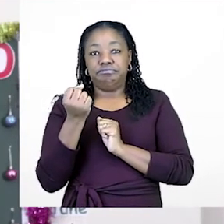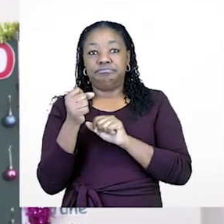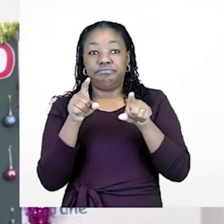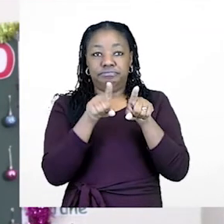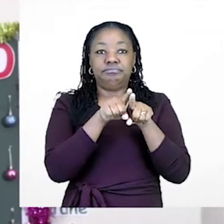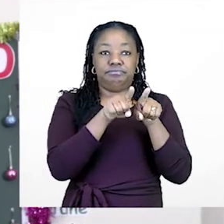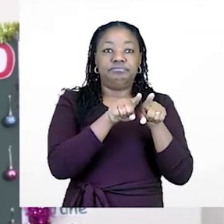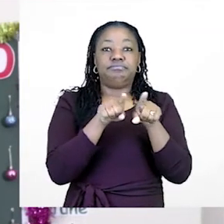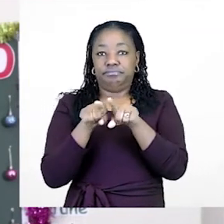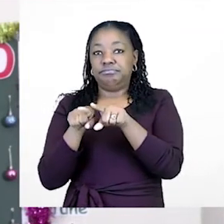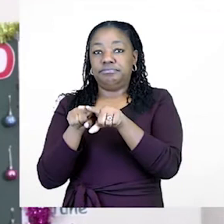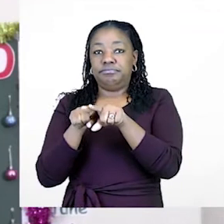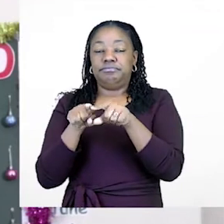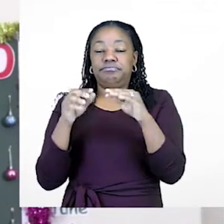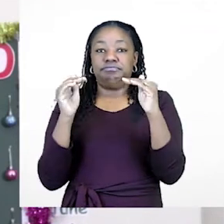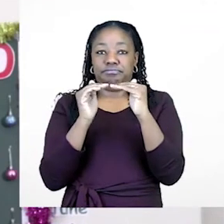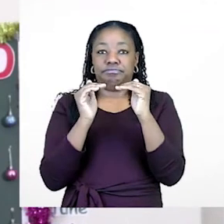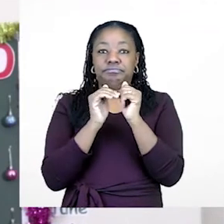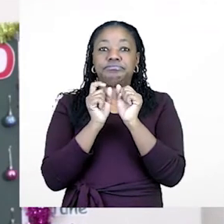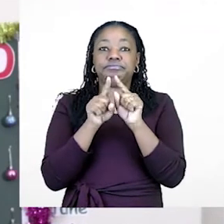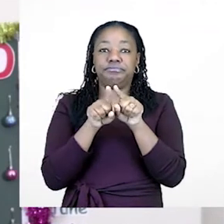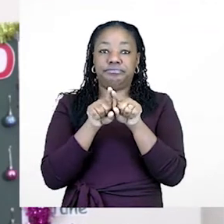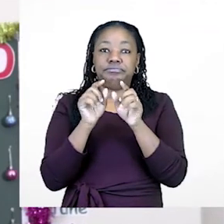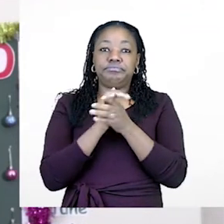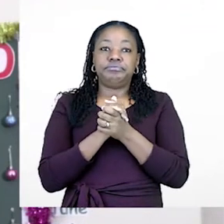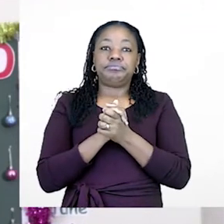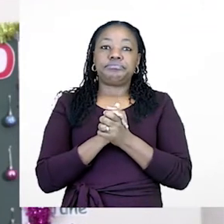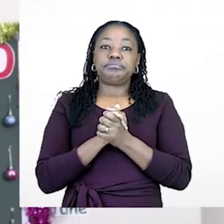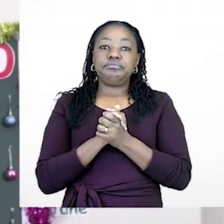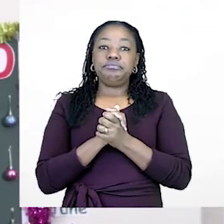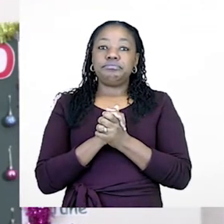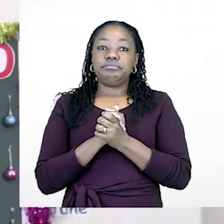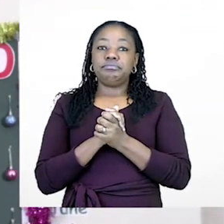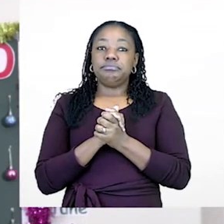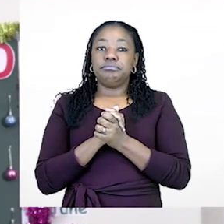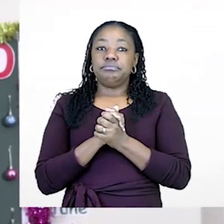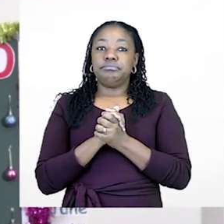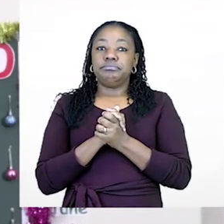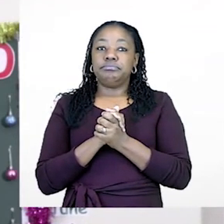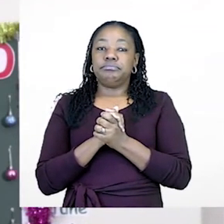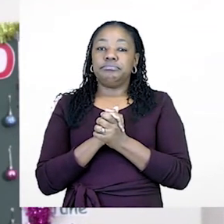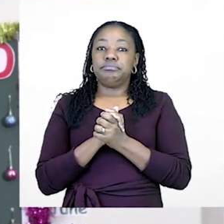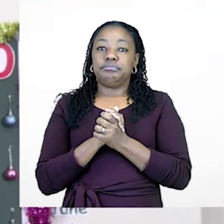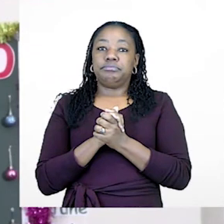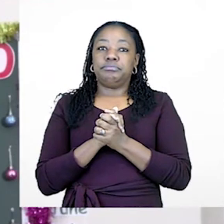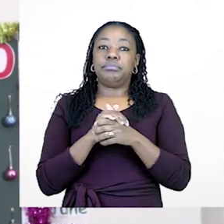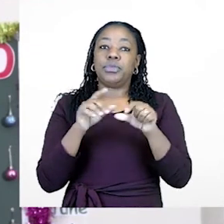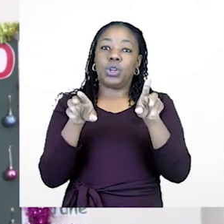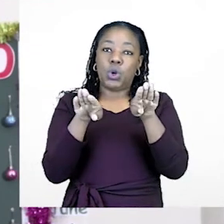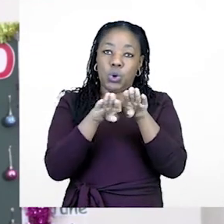see that this square matches this square? And I would like you to do that for the rest of the